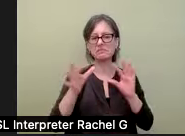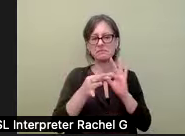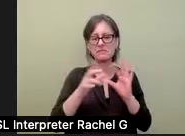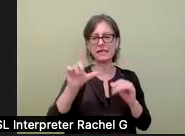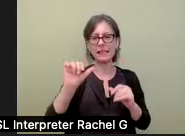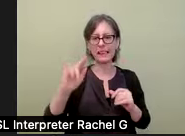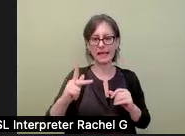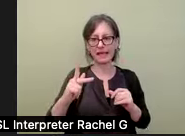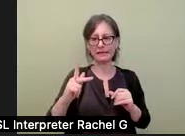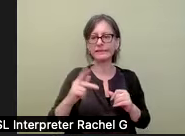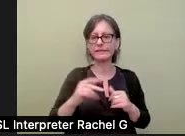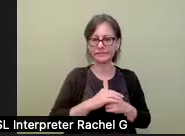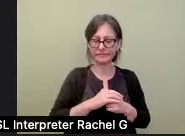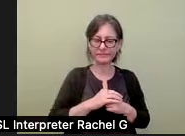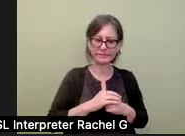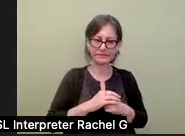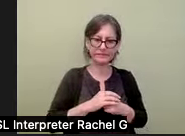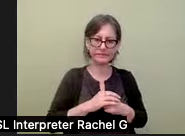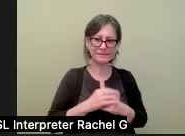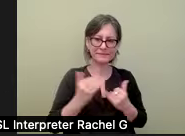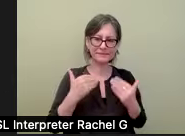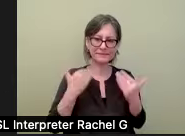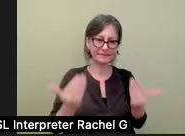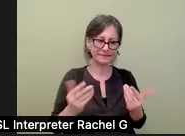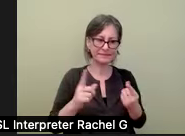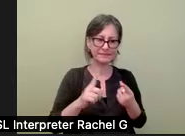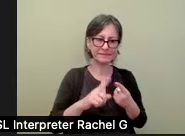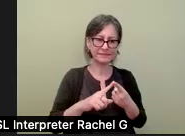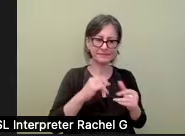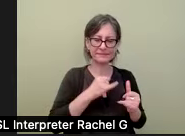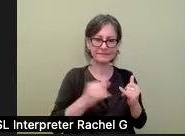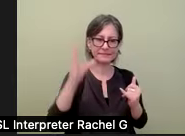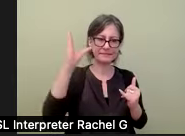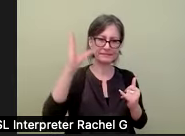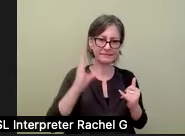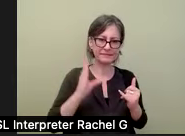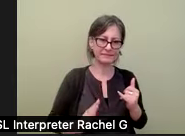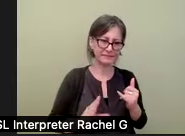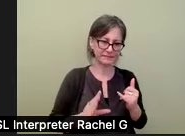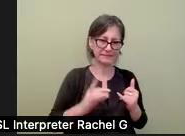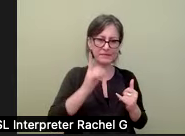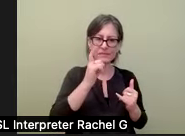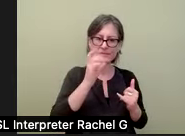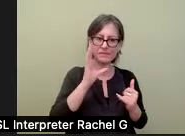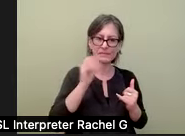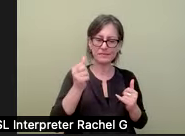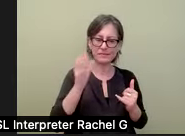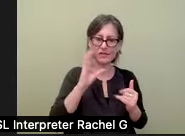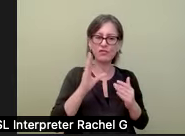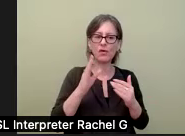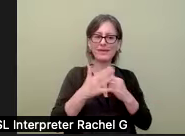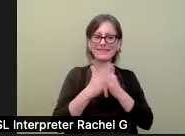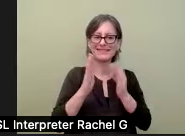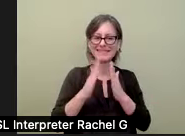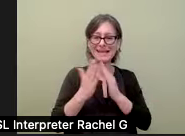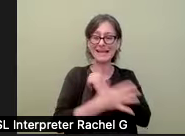earthquakecountry.org/2024 CTP. We'll go ahead and move on to our last presenter, who's going to, from the City and County of San